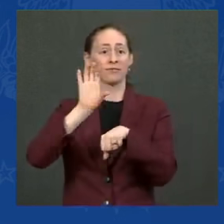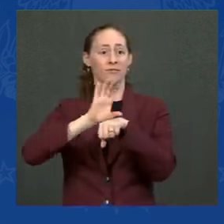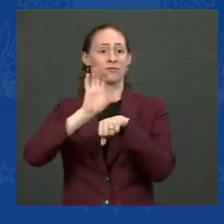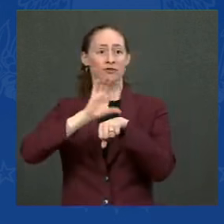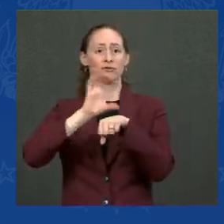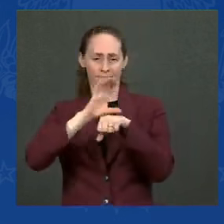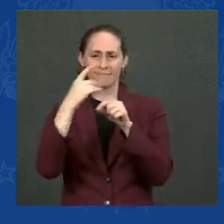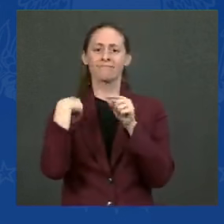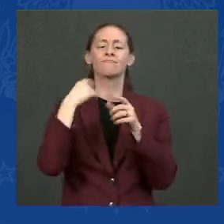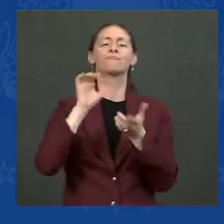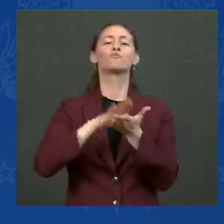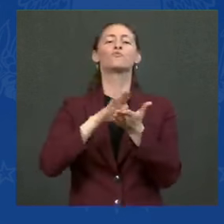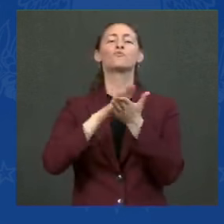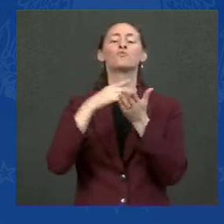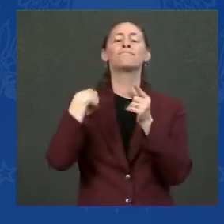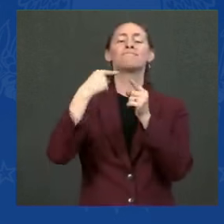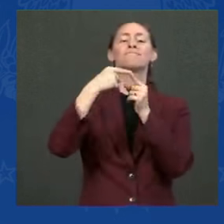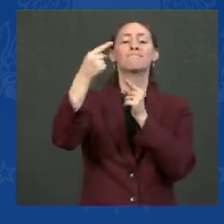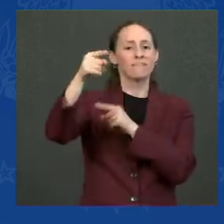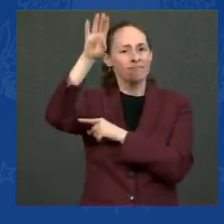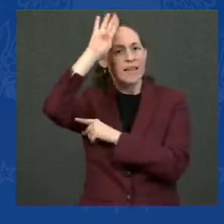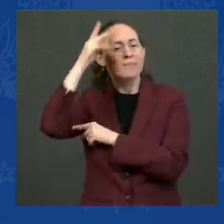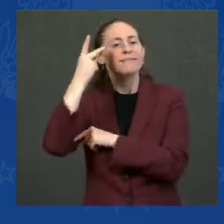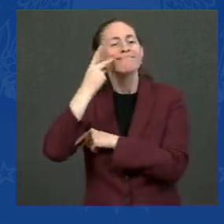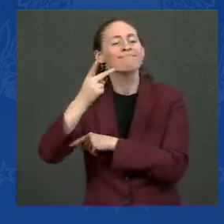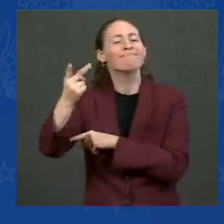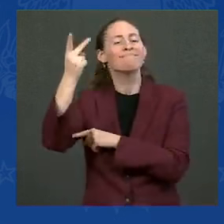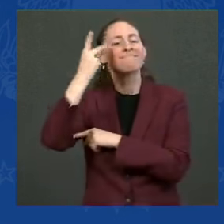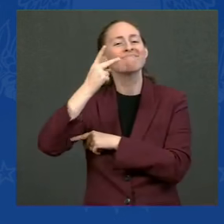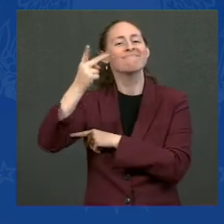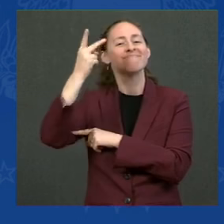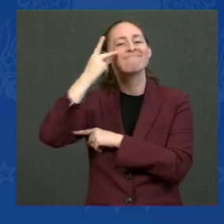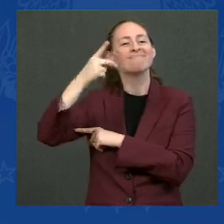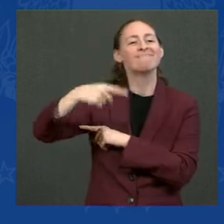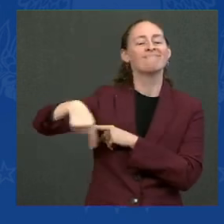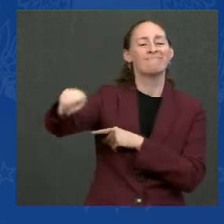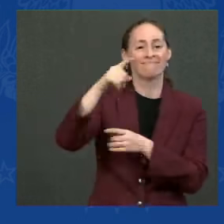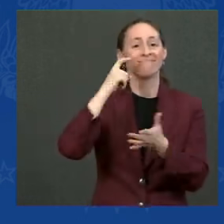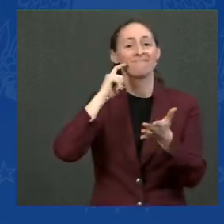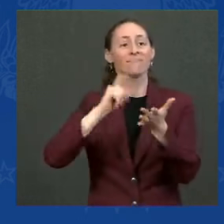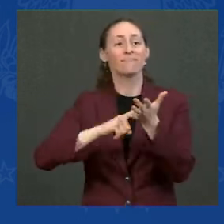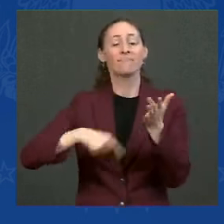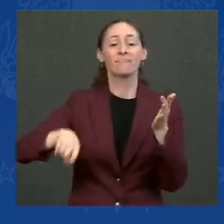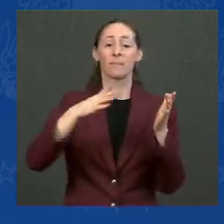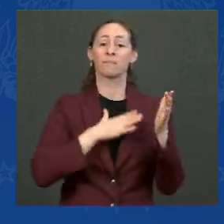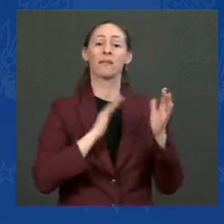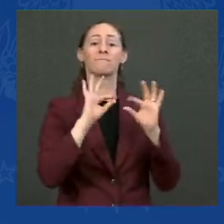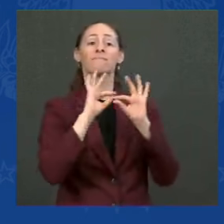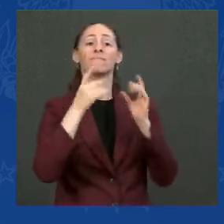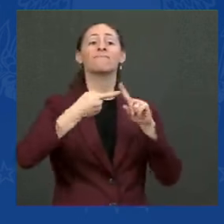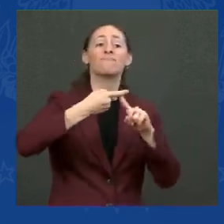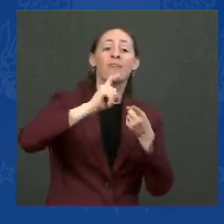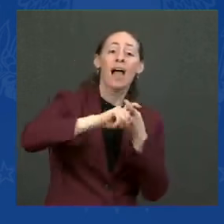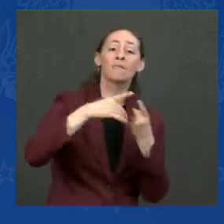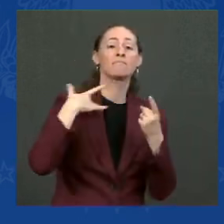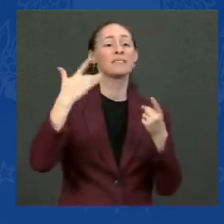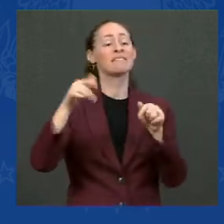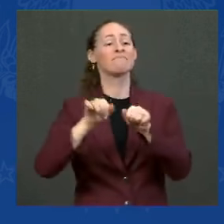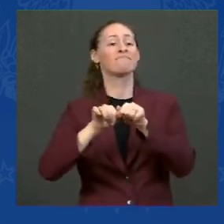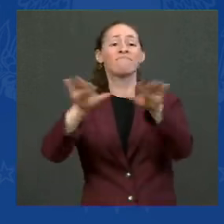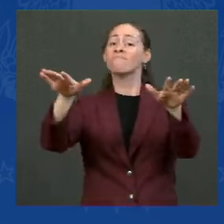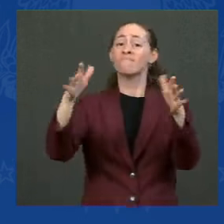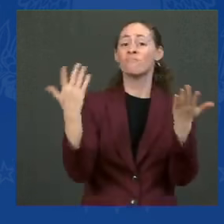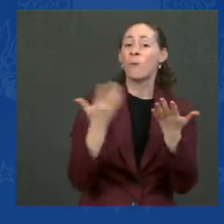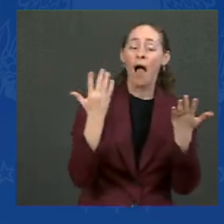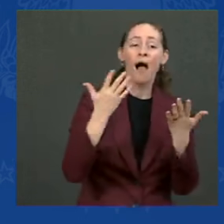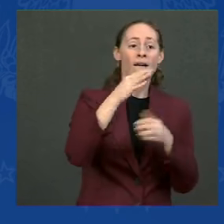guys I grew up with, they became either a firefighter, a cop, or a priest. I wasn't qualified for any of them, so I had to be president.